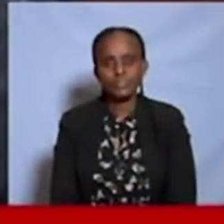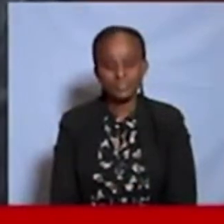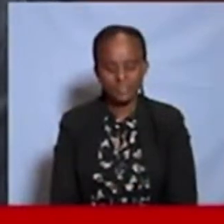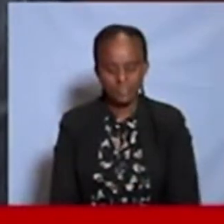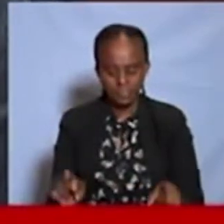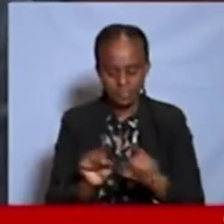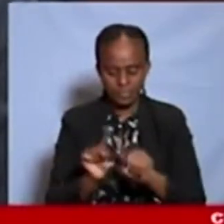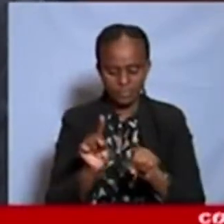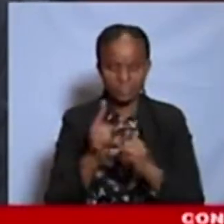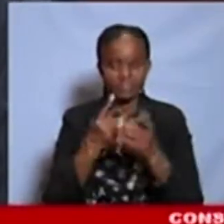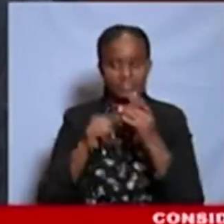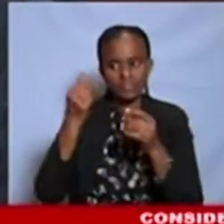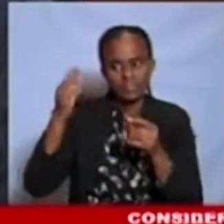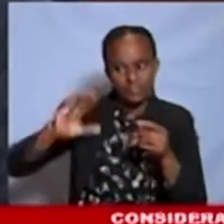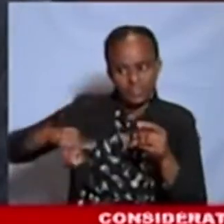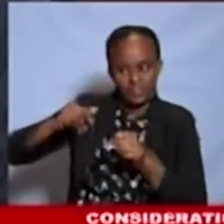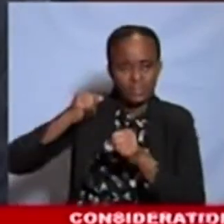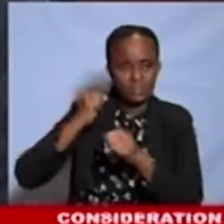point we came to inspect last time?